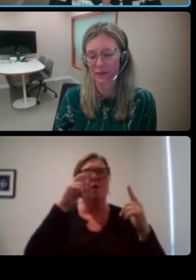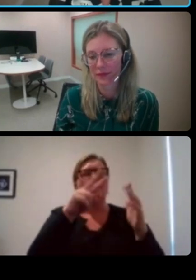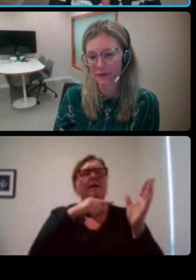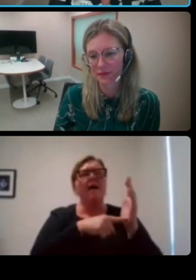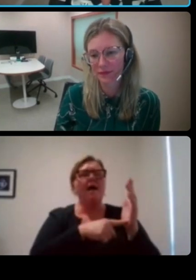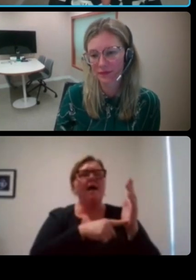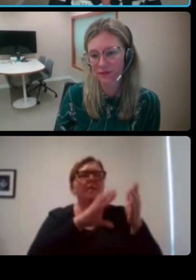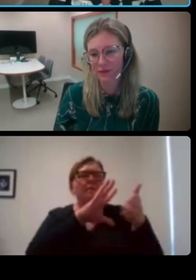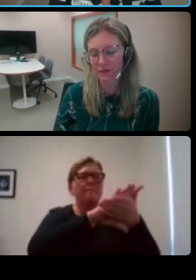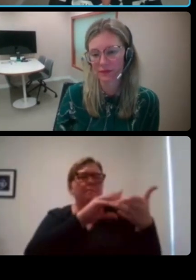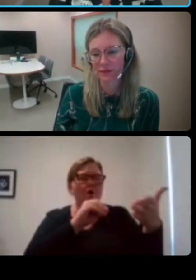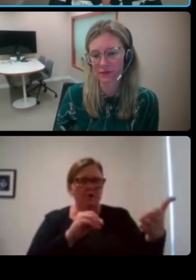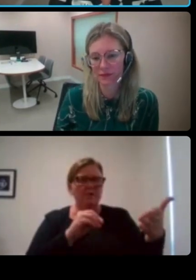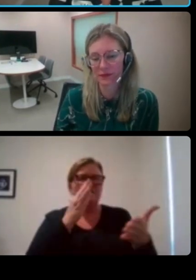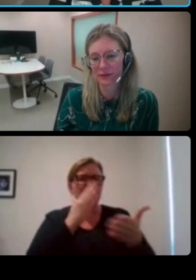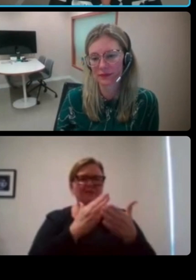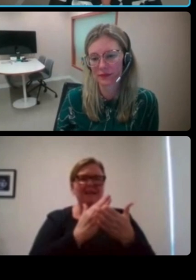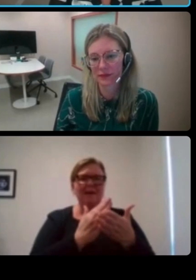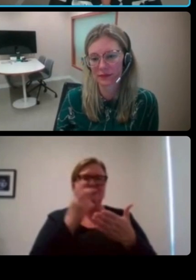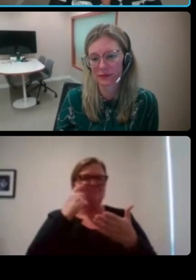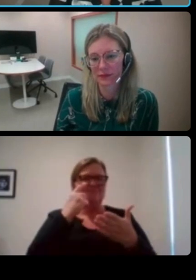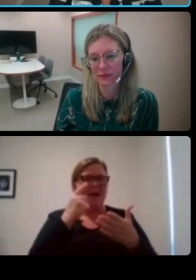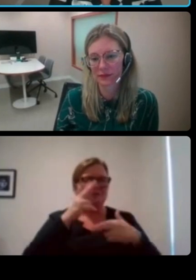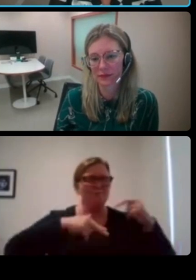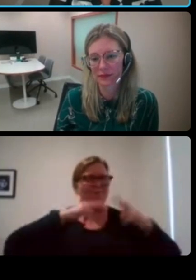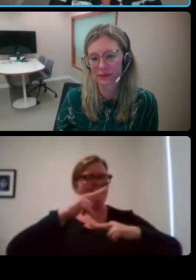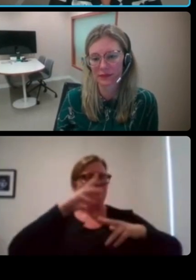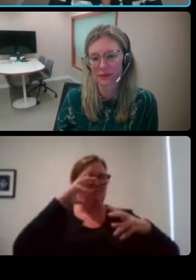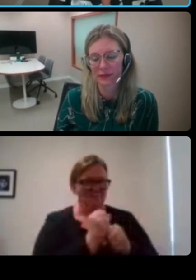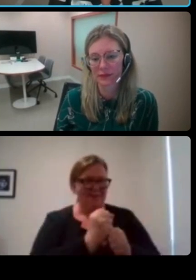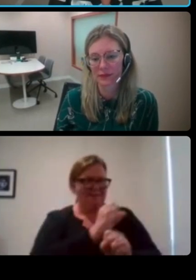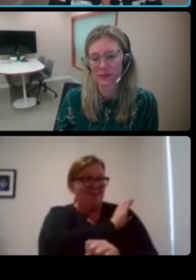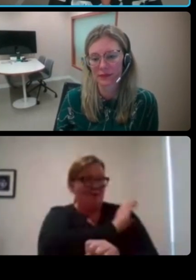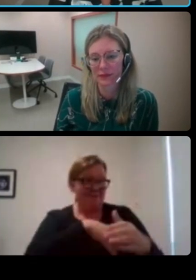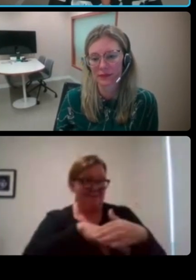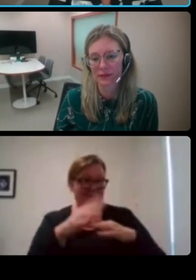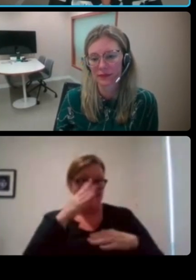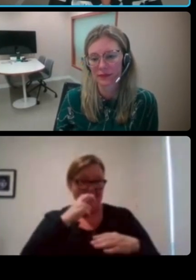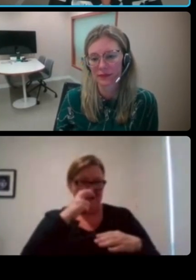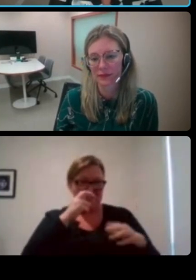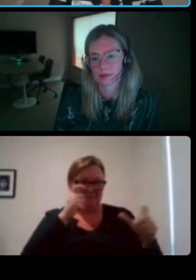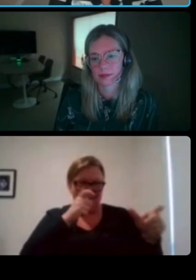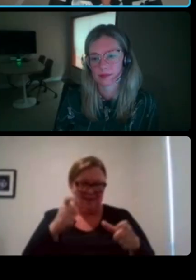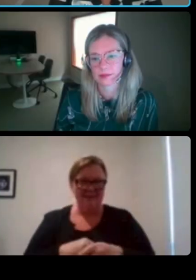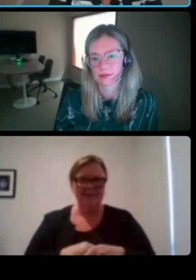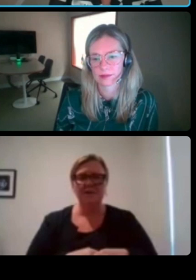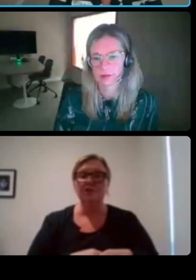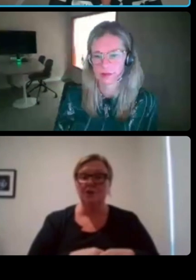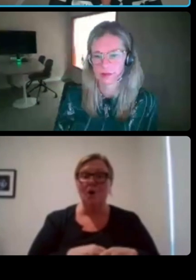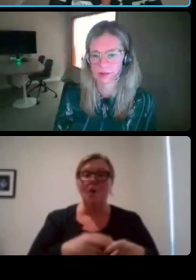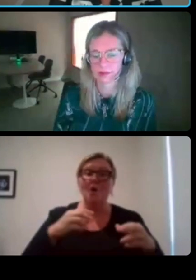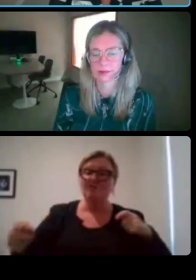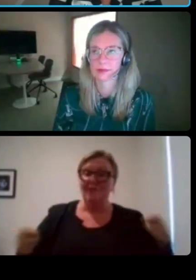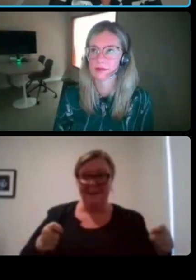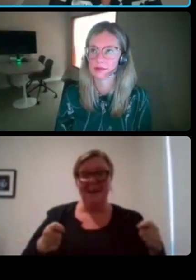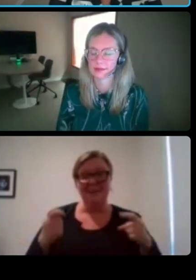foremost, as I've said, is about rebuilding trust and confidence in the aged care sector. So, and as we discussed, regulation is critical to this,